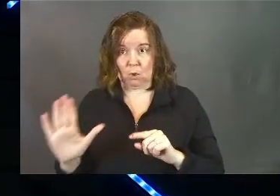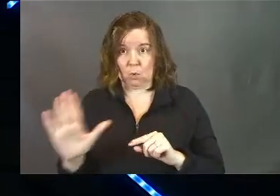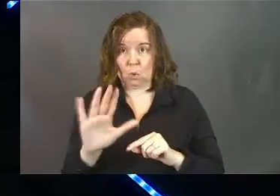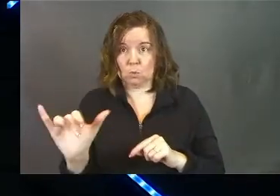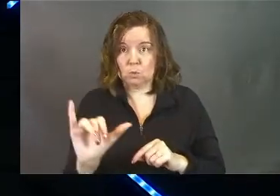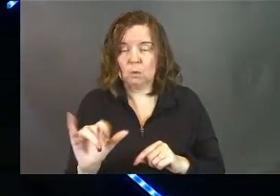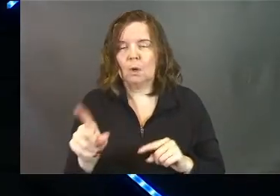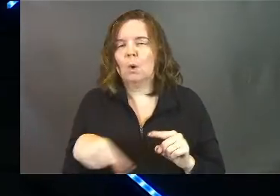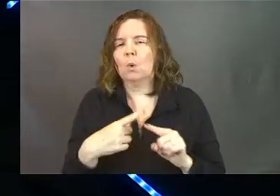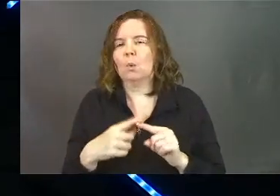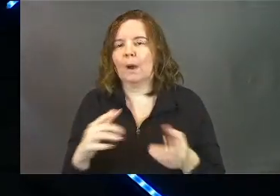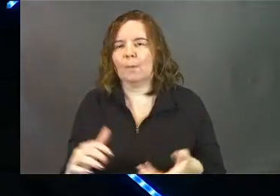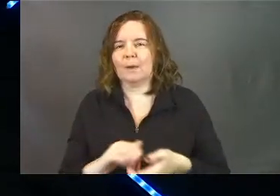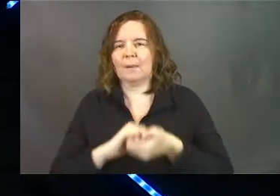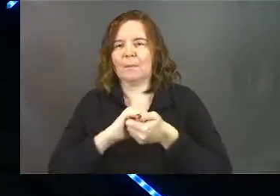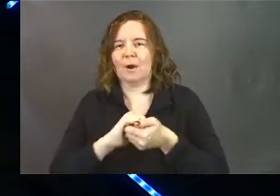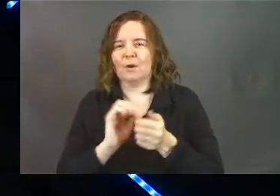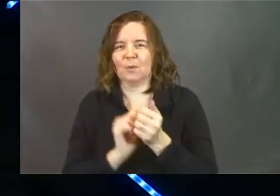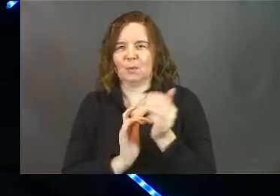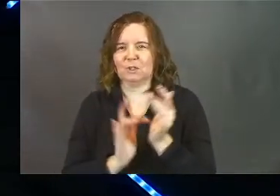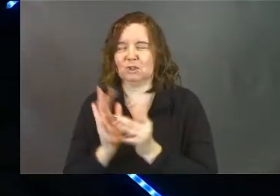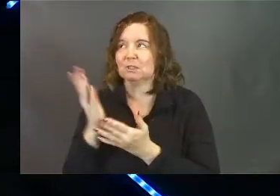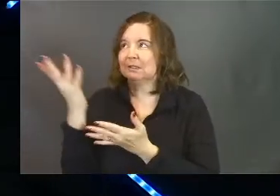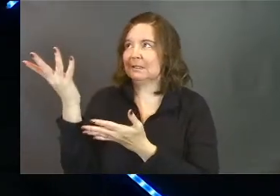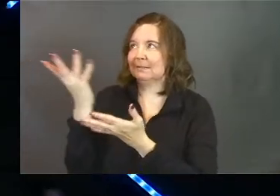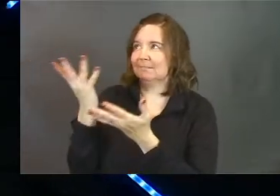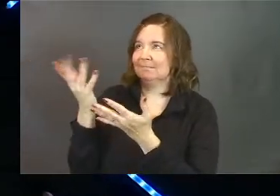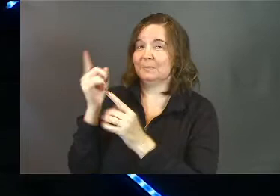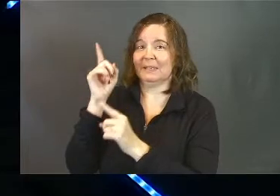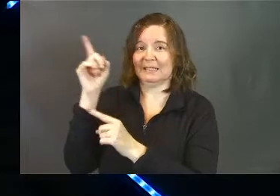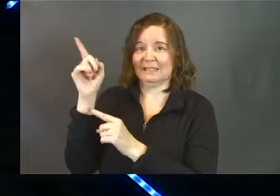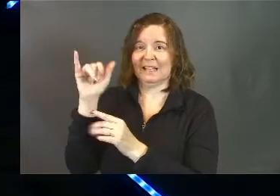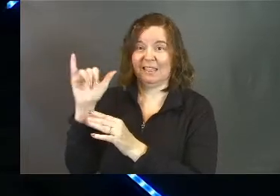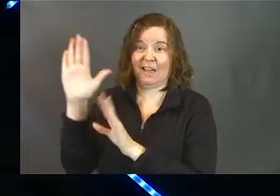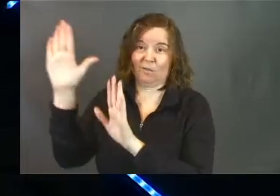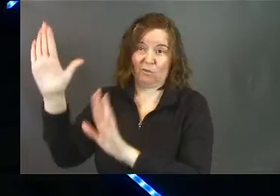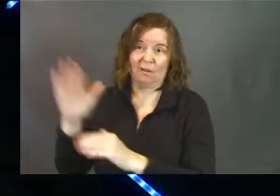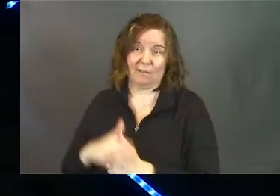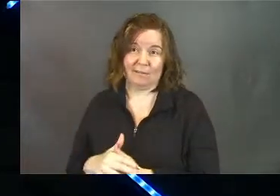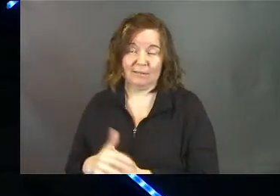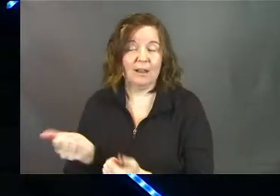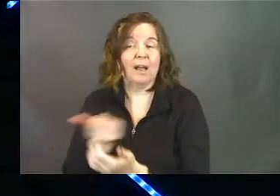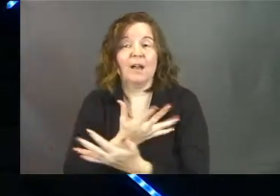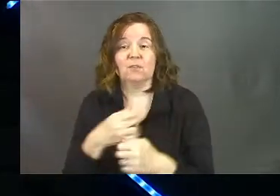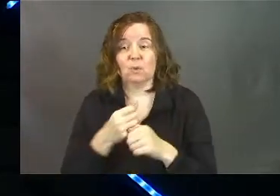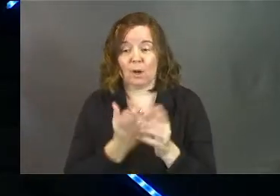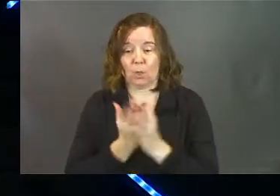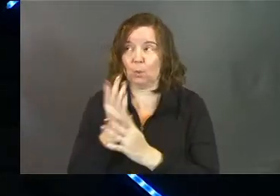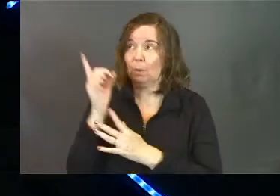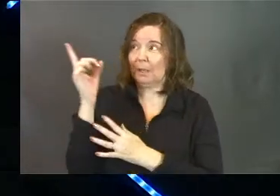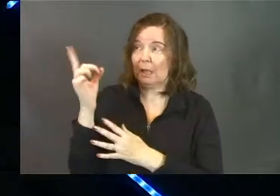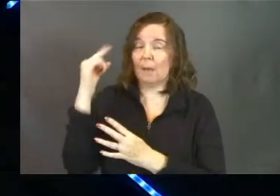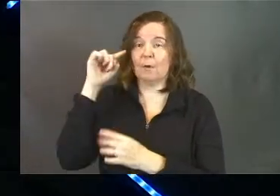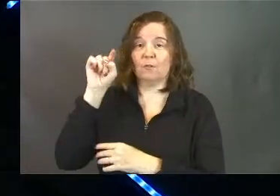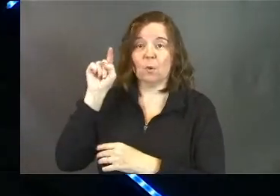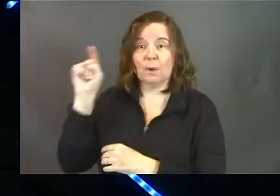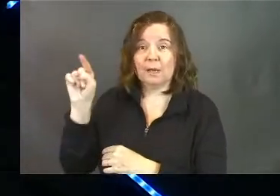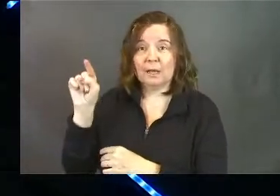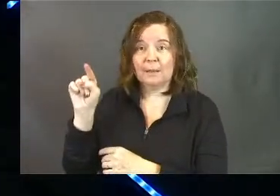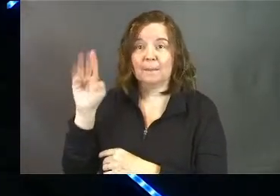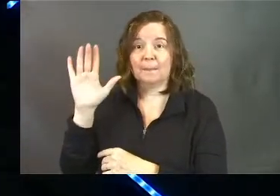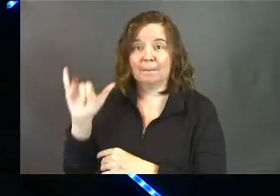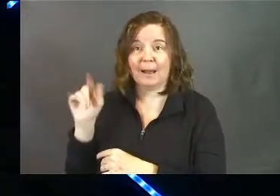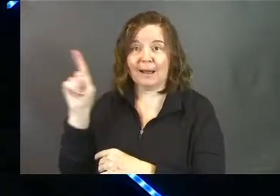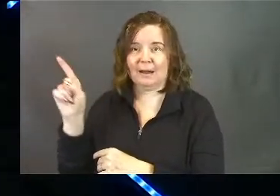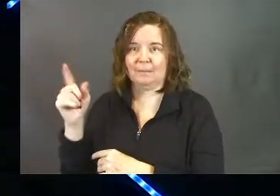life can be is when we partner with Jesus, because he is that great. And everything was created through him, for him, by him.